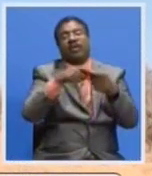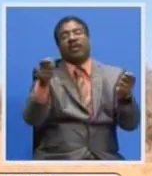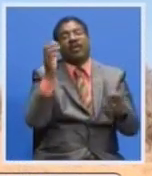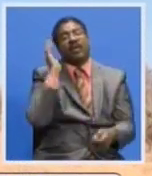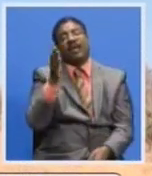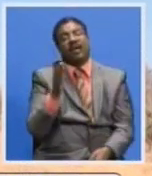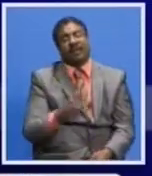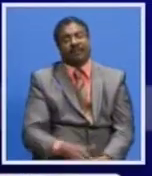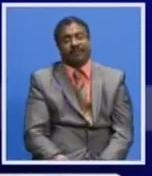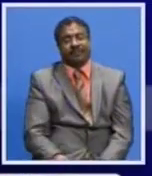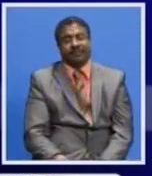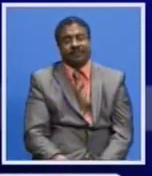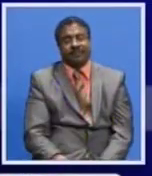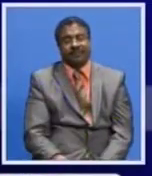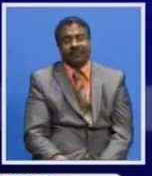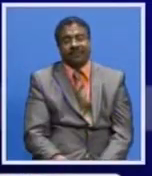Southern Province.